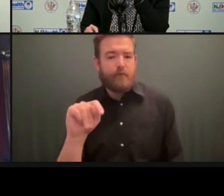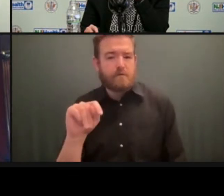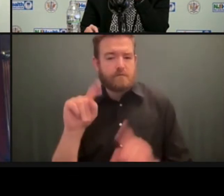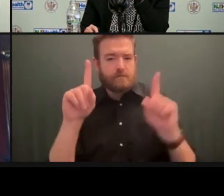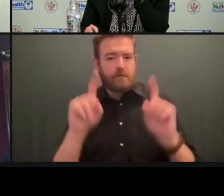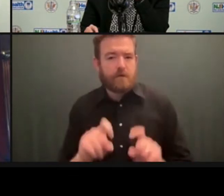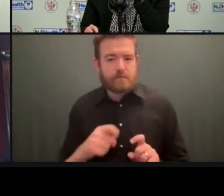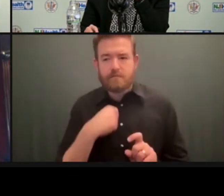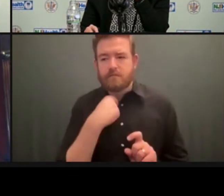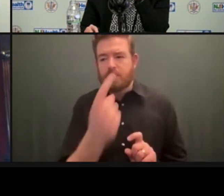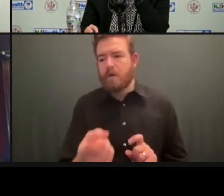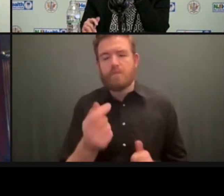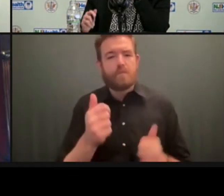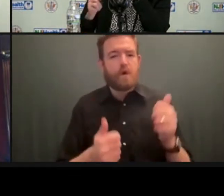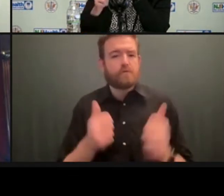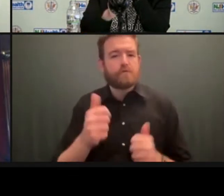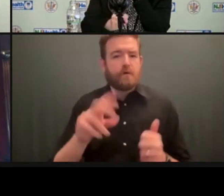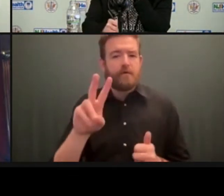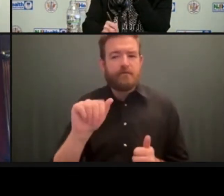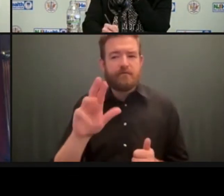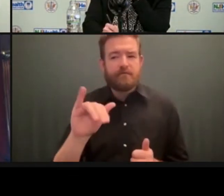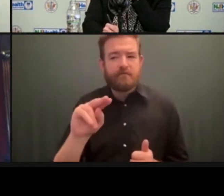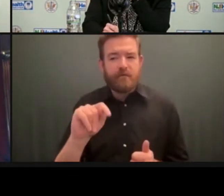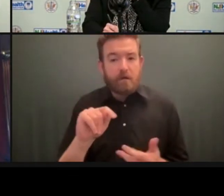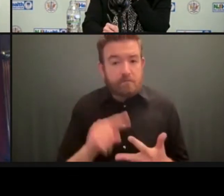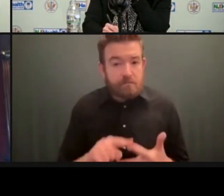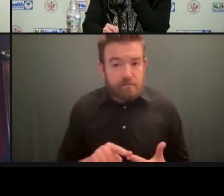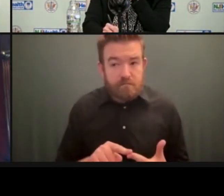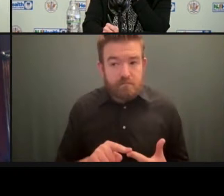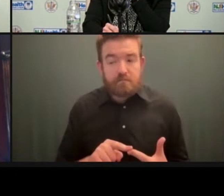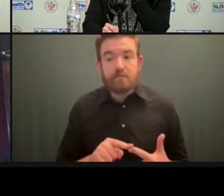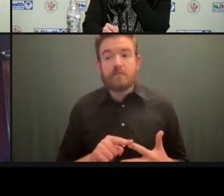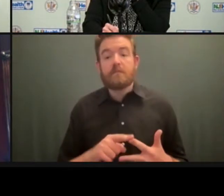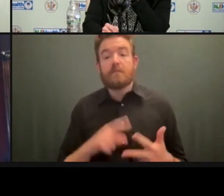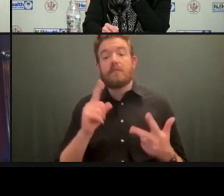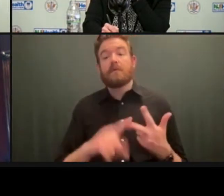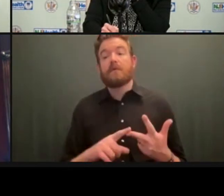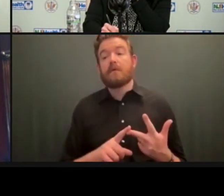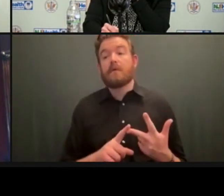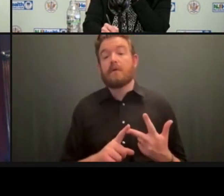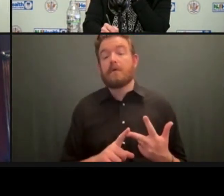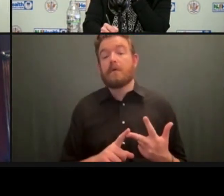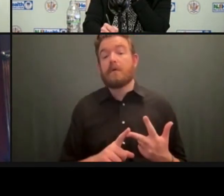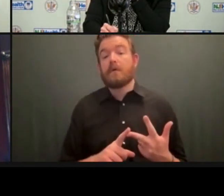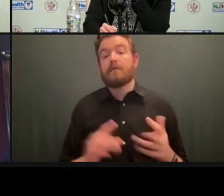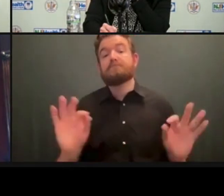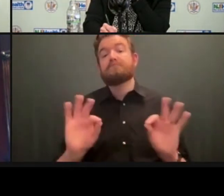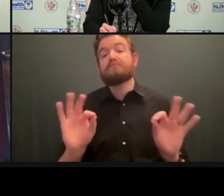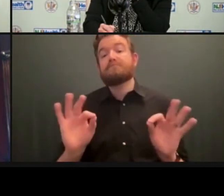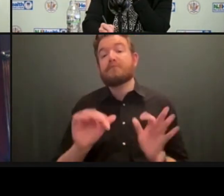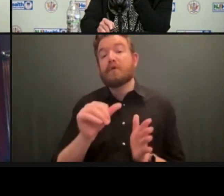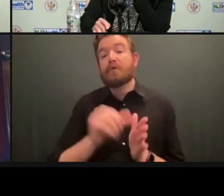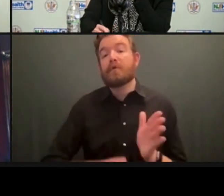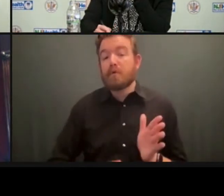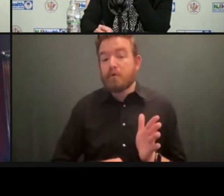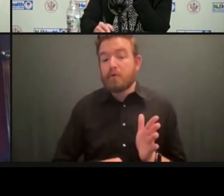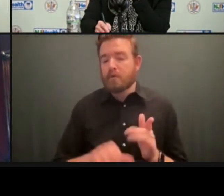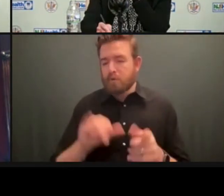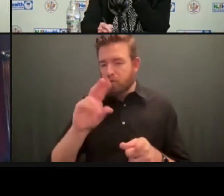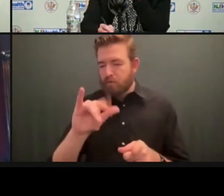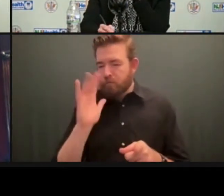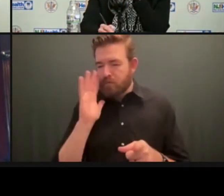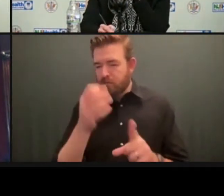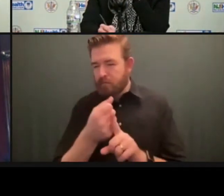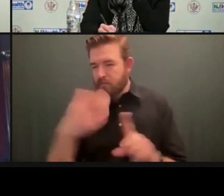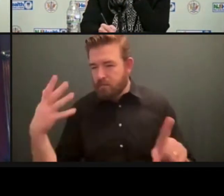again, Judy, you should add color here. At the moment, we have no plans for that because hospitals are doing that on their own basis.